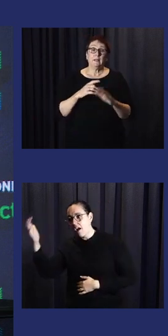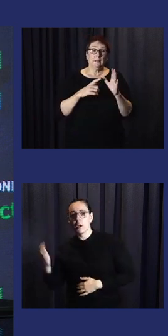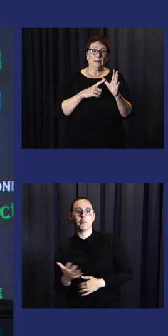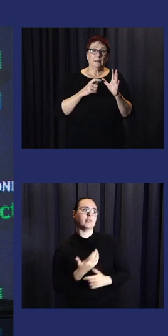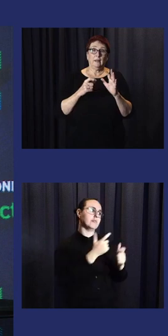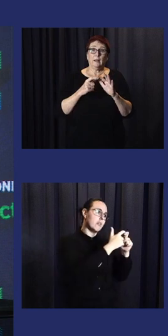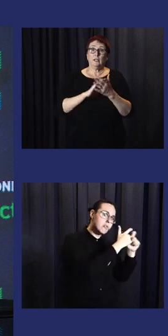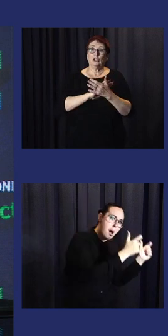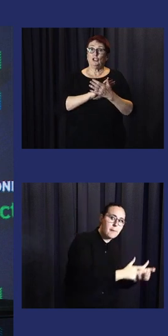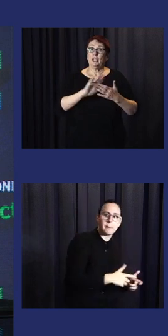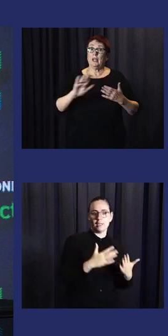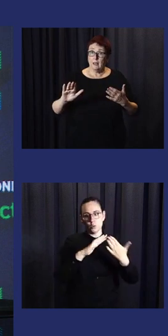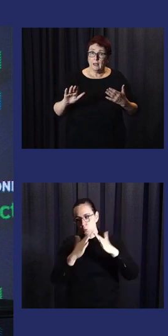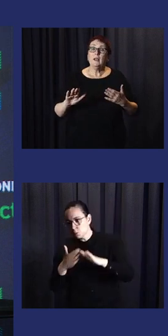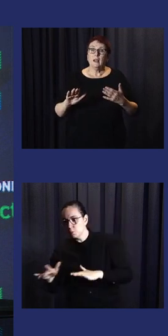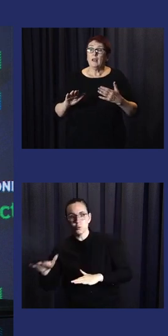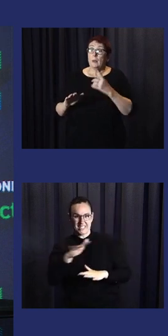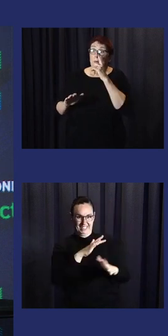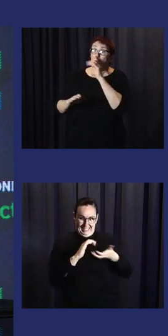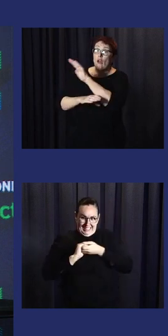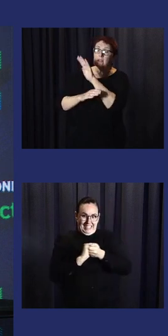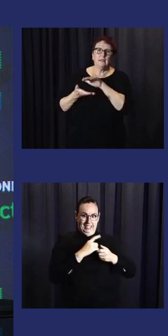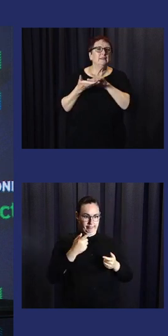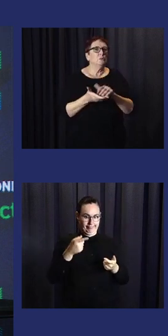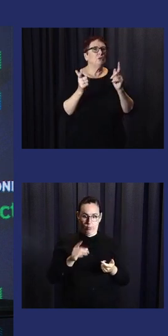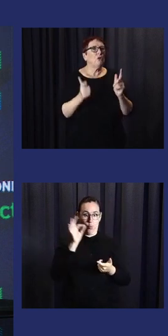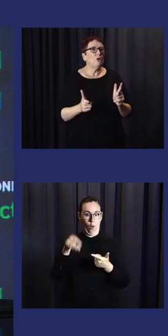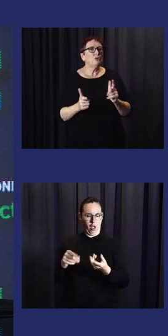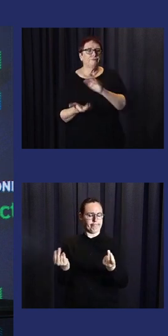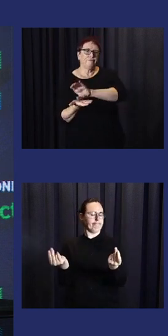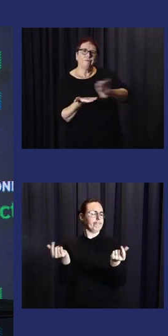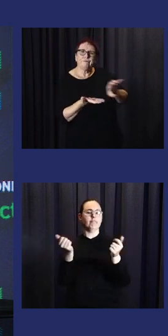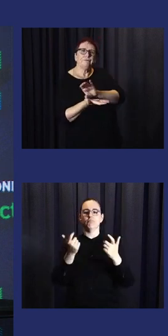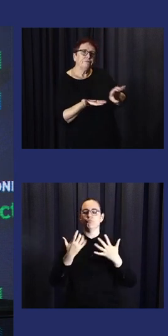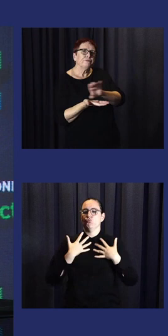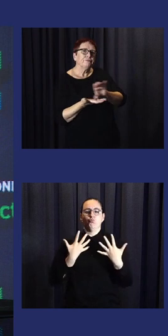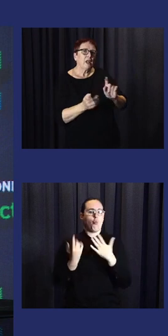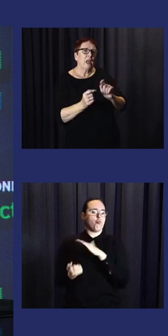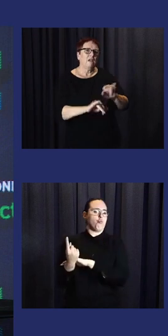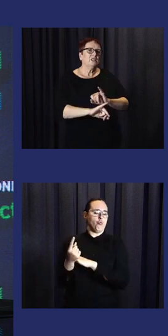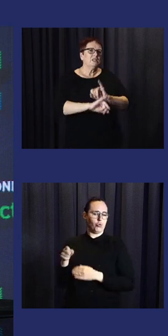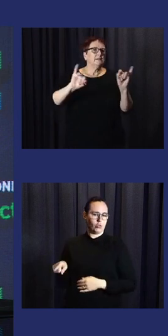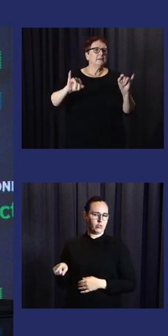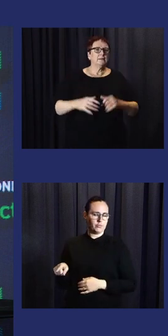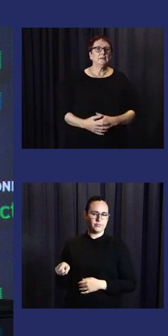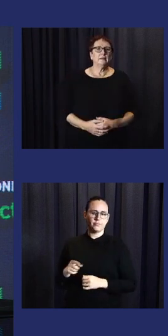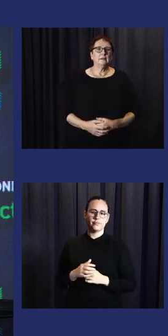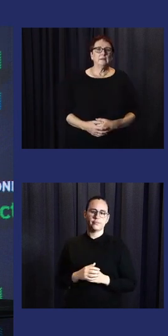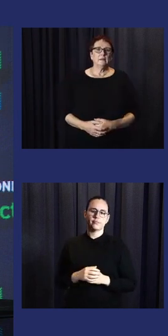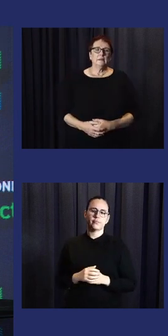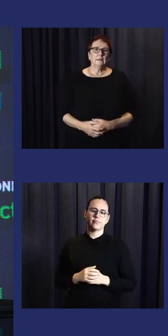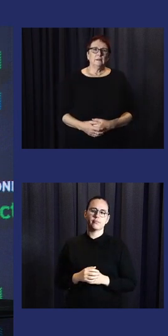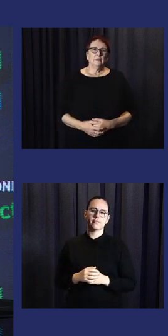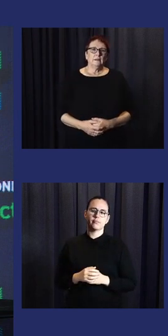community play a significant role in recovery and reconstruction post-disaster. I remember the number of